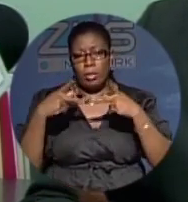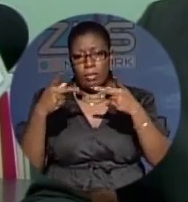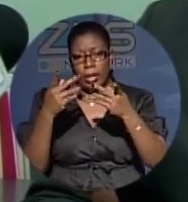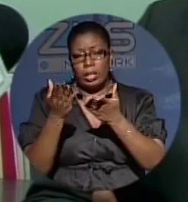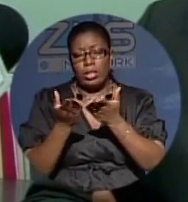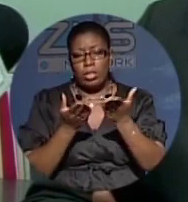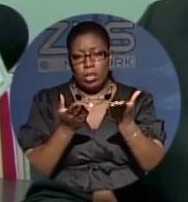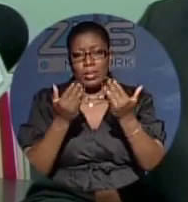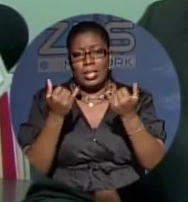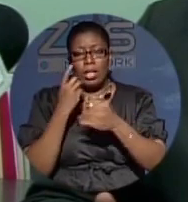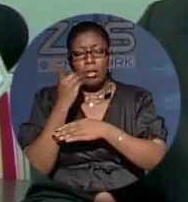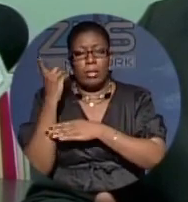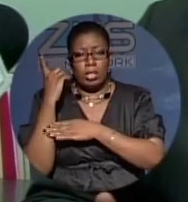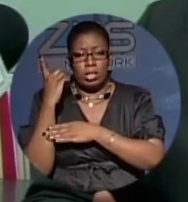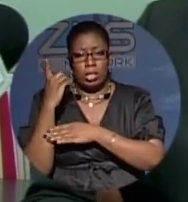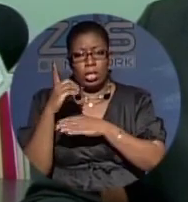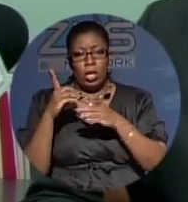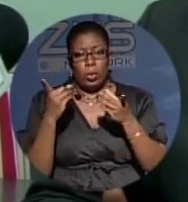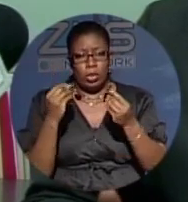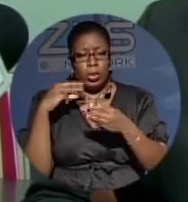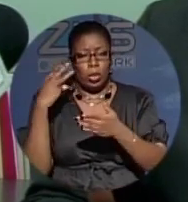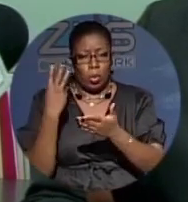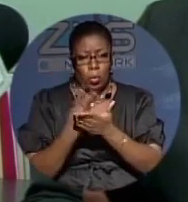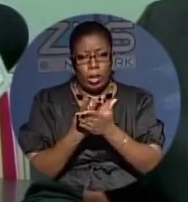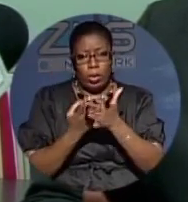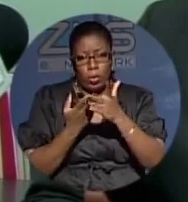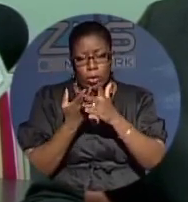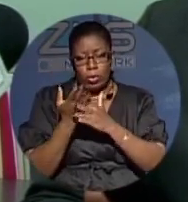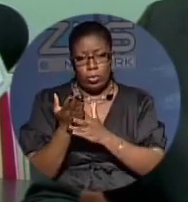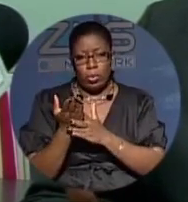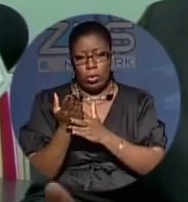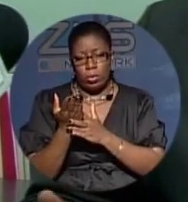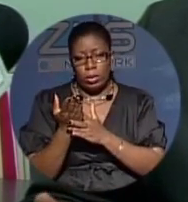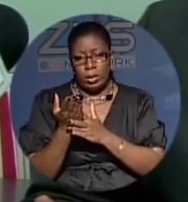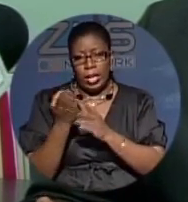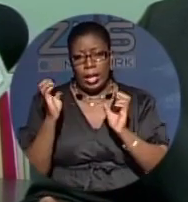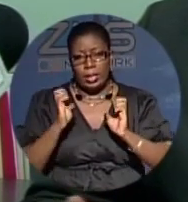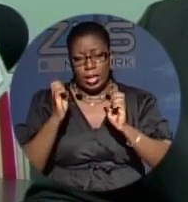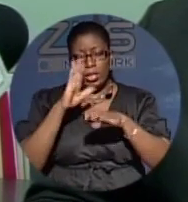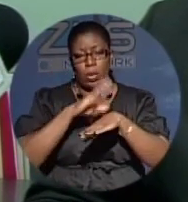now, domestically, we've done very well. We're now going through a branding exercise on the international side.